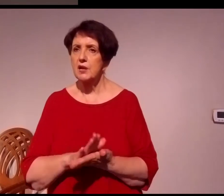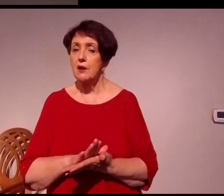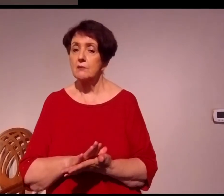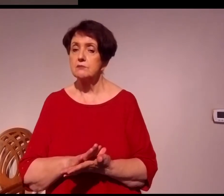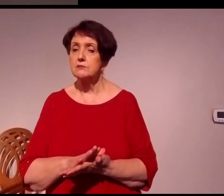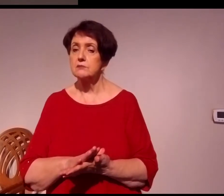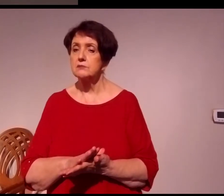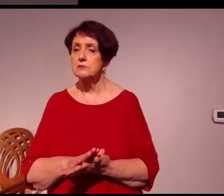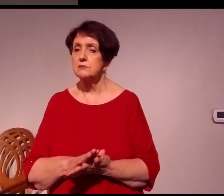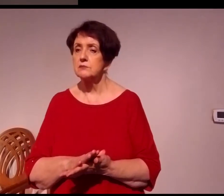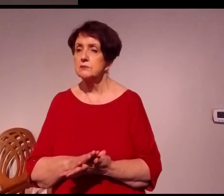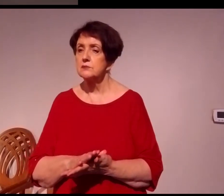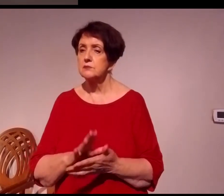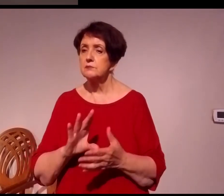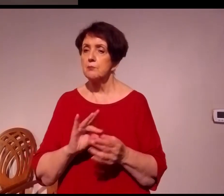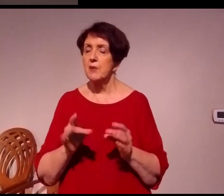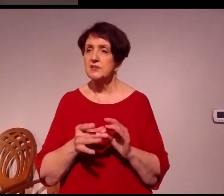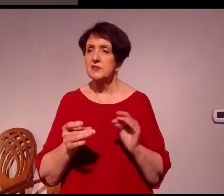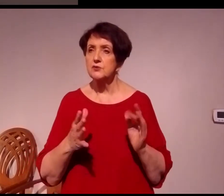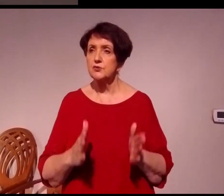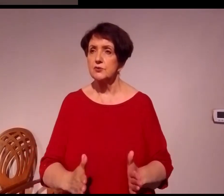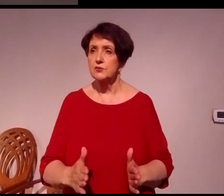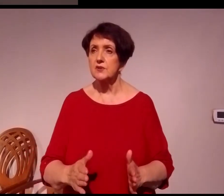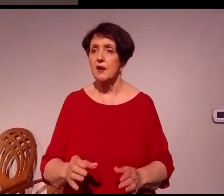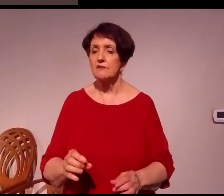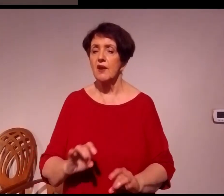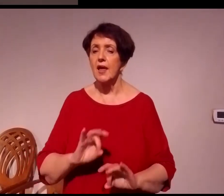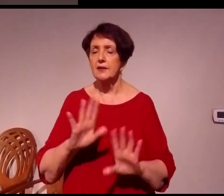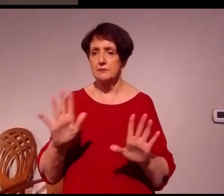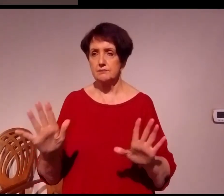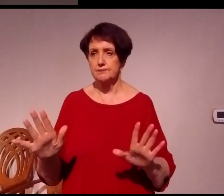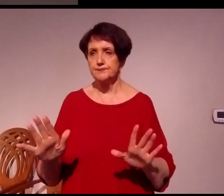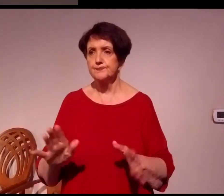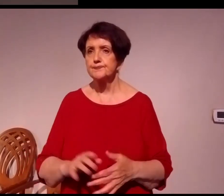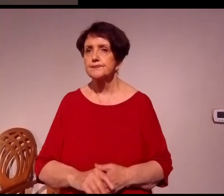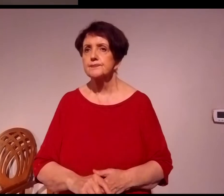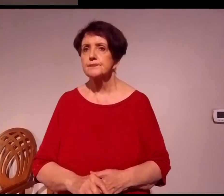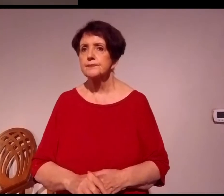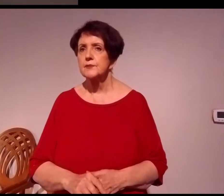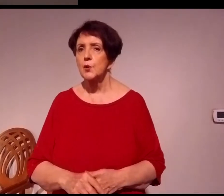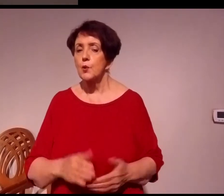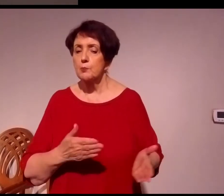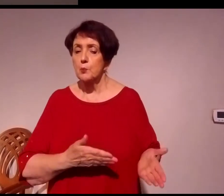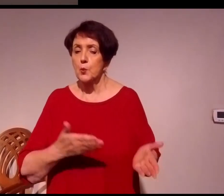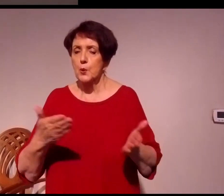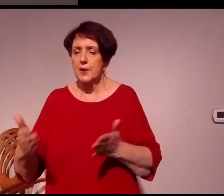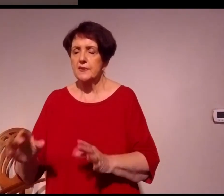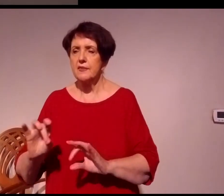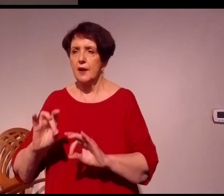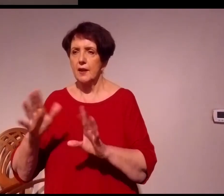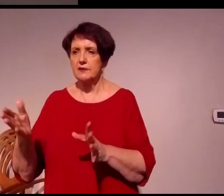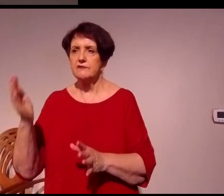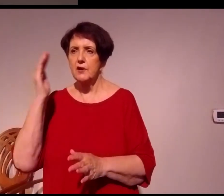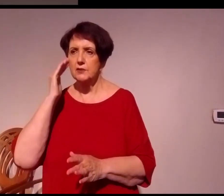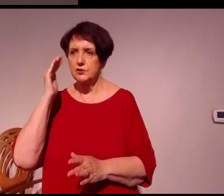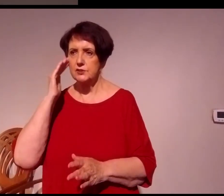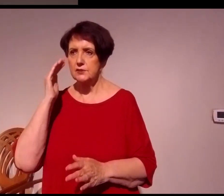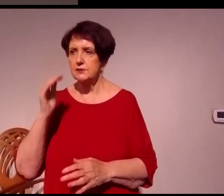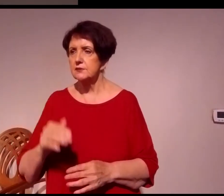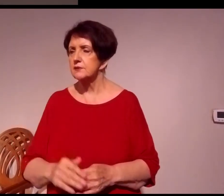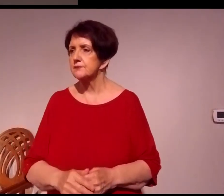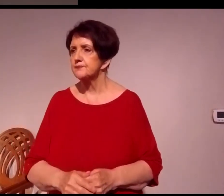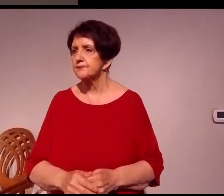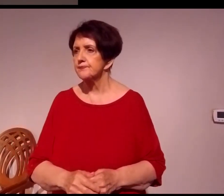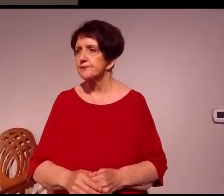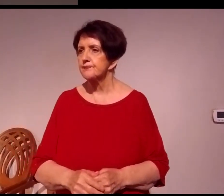emissaries of light. We actually bring the light of consciousness